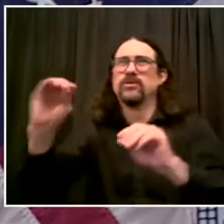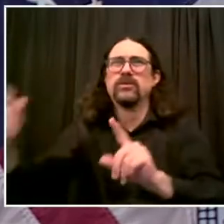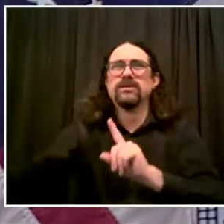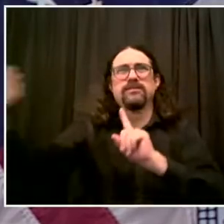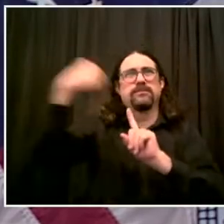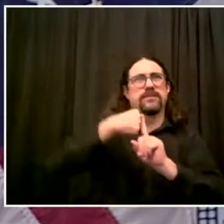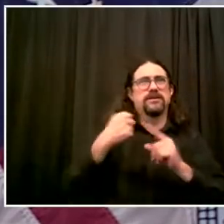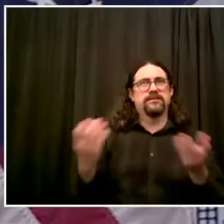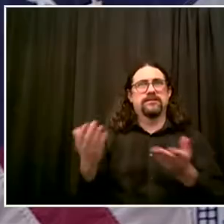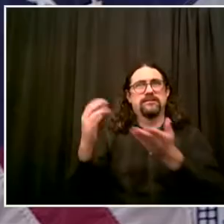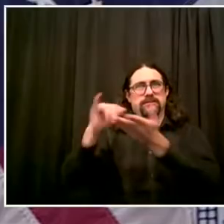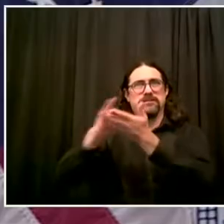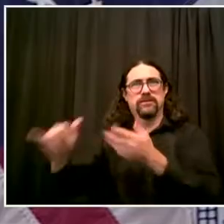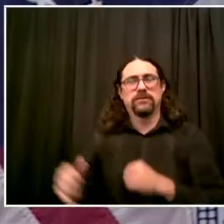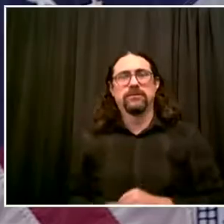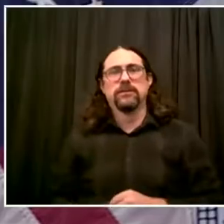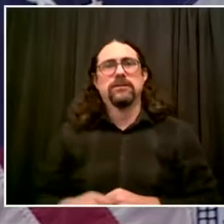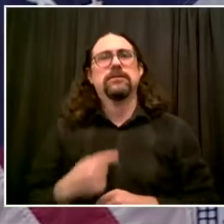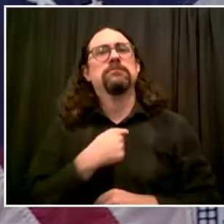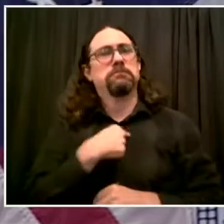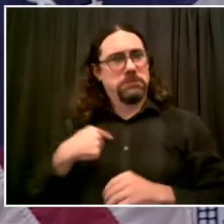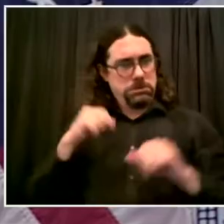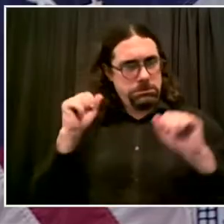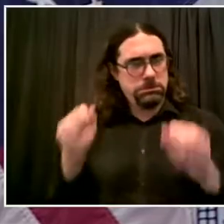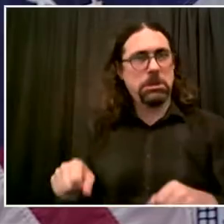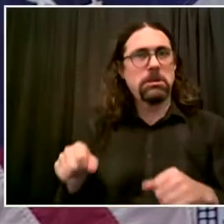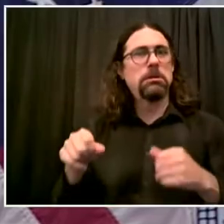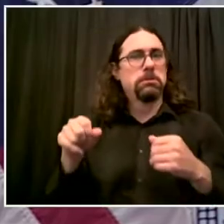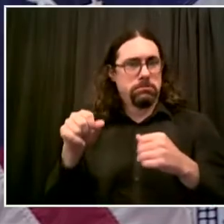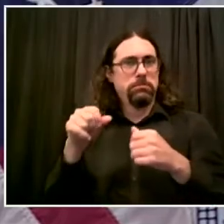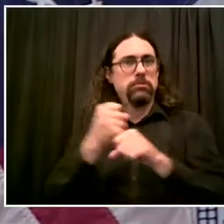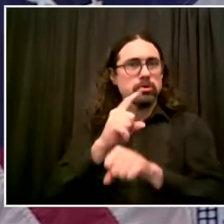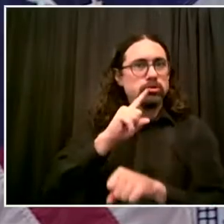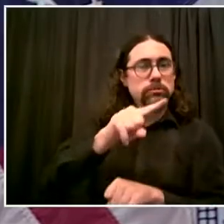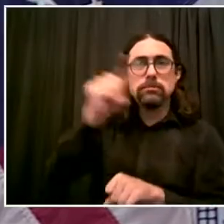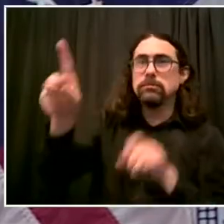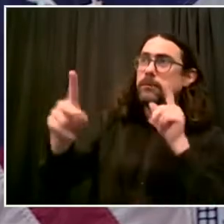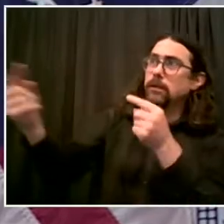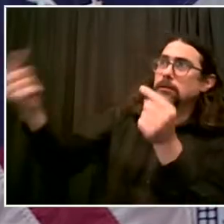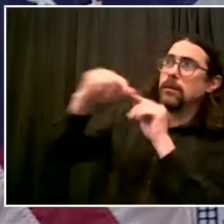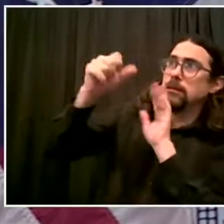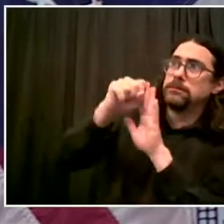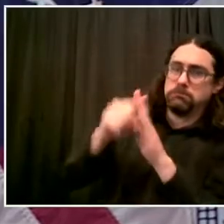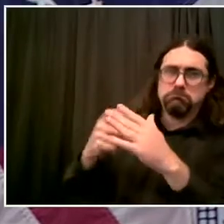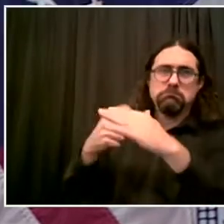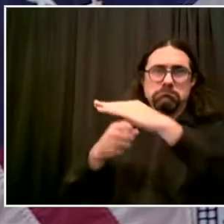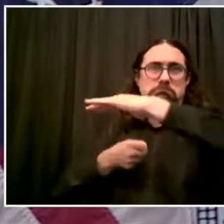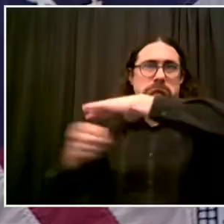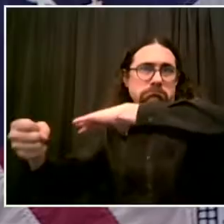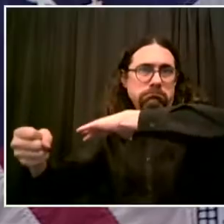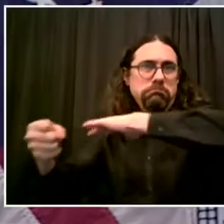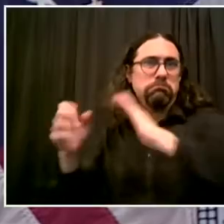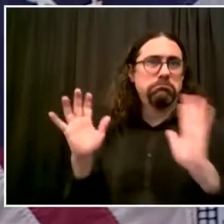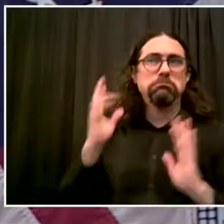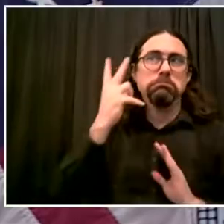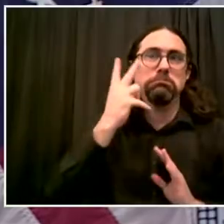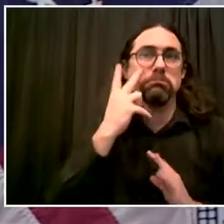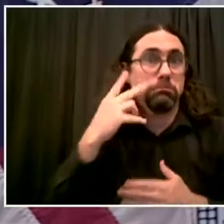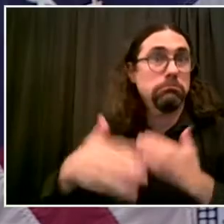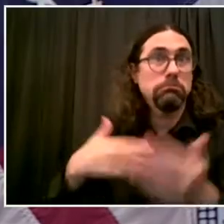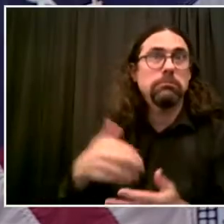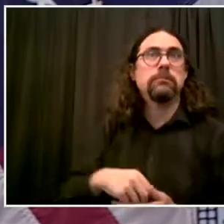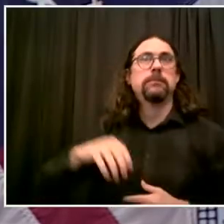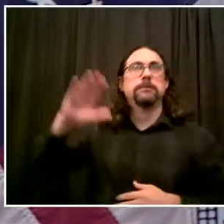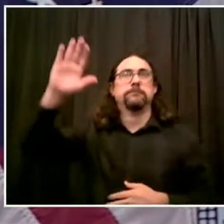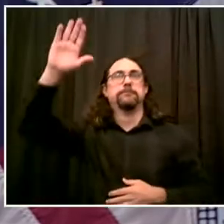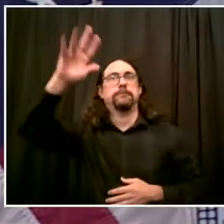soon. My second question is from my colleague, Chris Glorioso. This has to do with 50A. Recently,